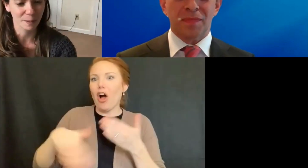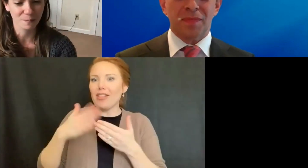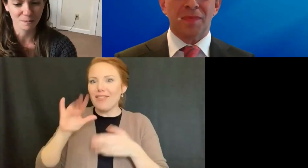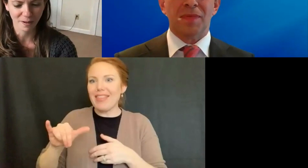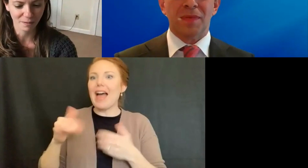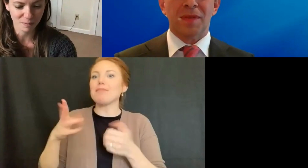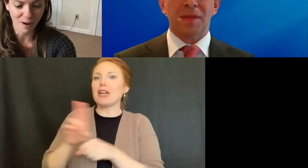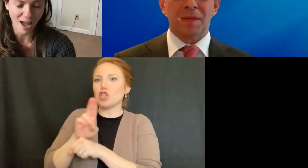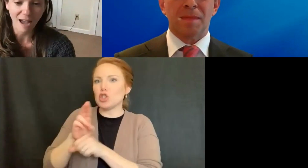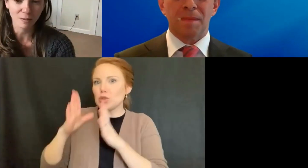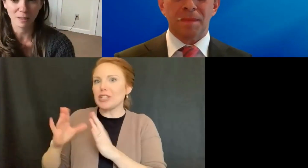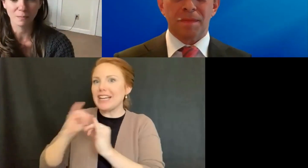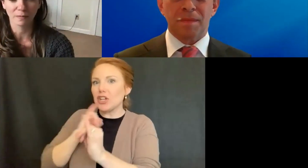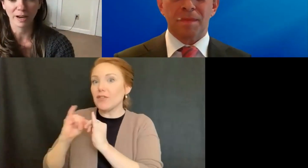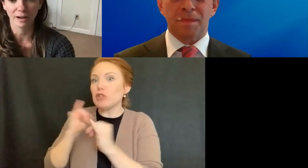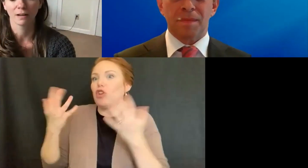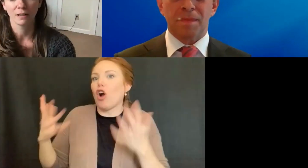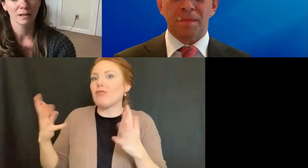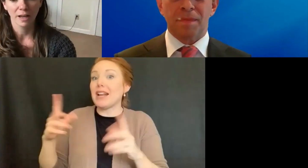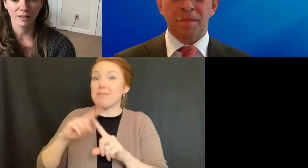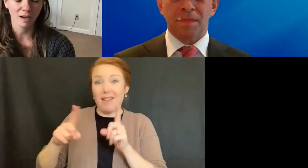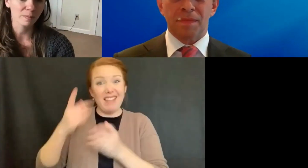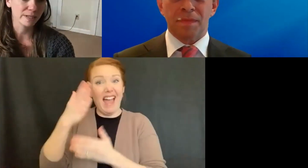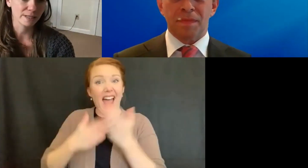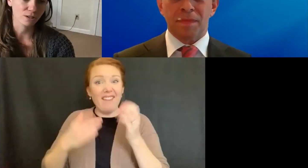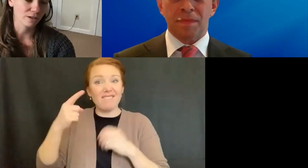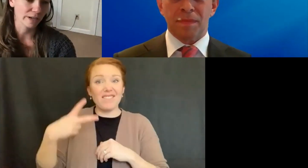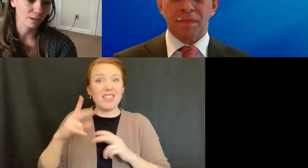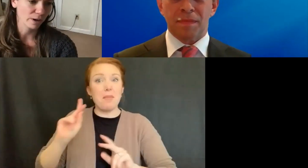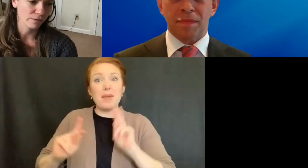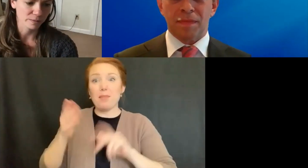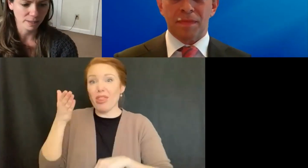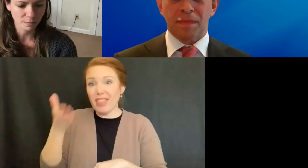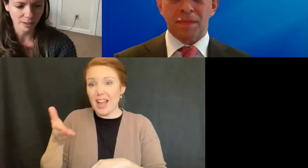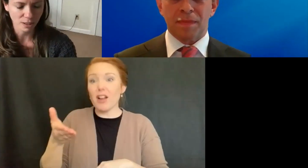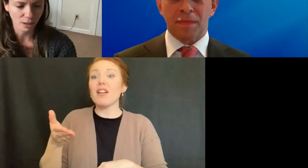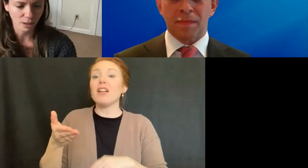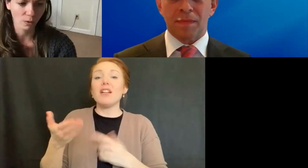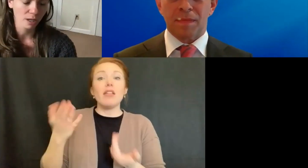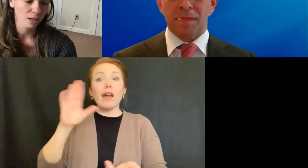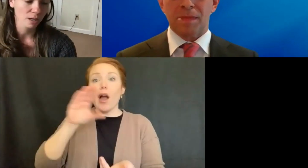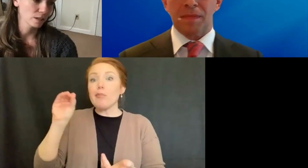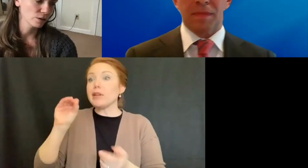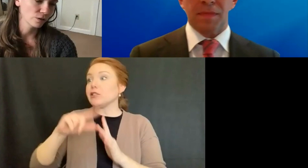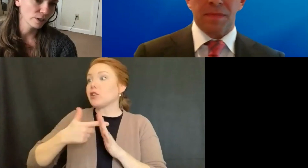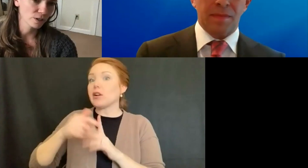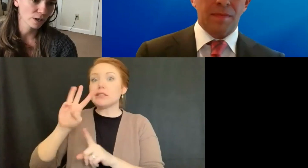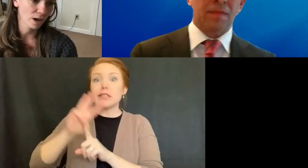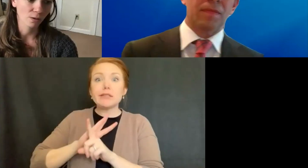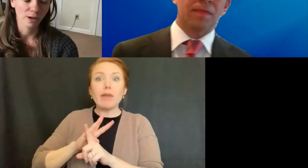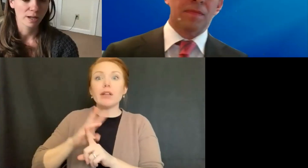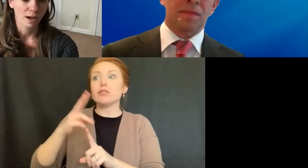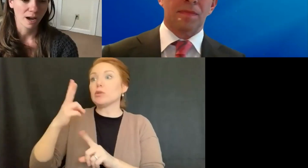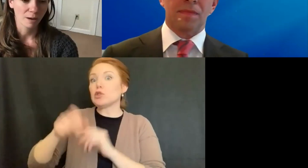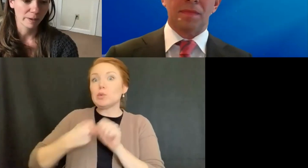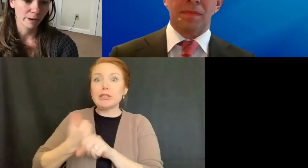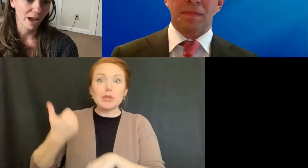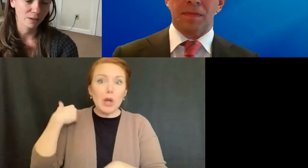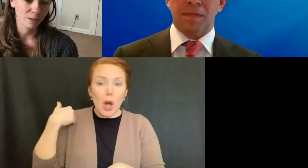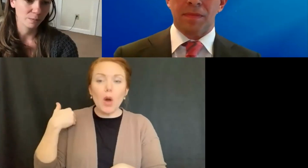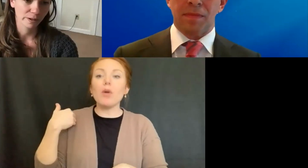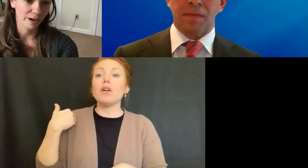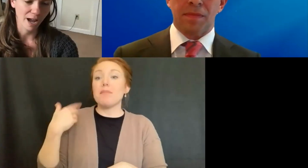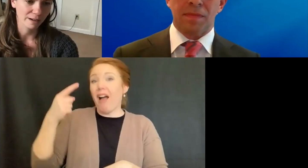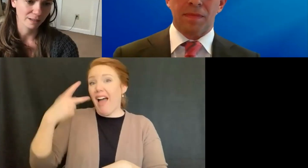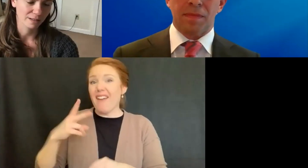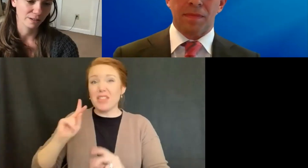interviews, but it was about half the people there. And the companies had started anywhere from 6 months ago to 2 years ago. About half